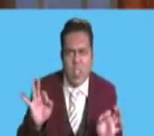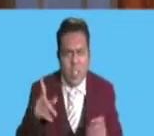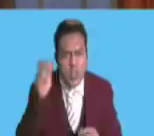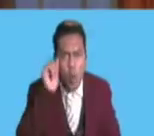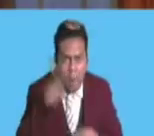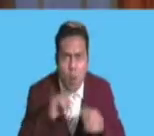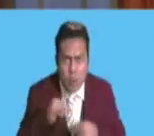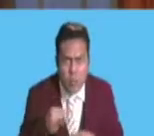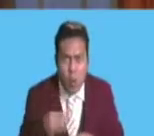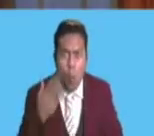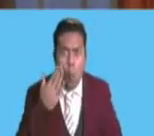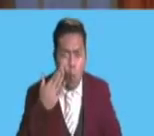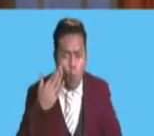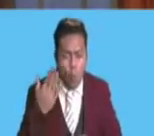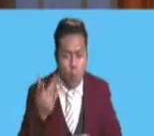Or in a better wording,